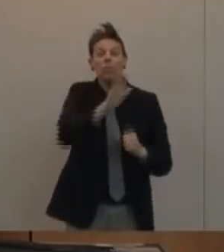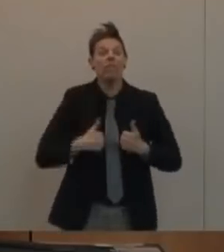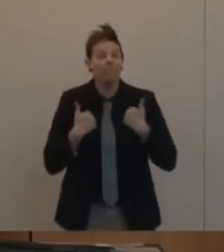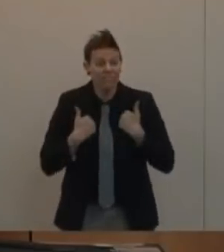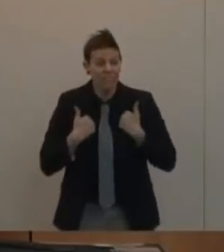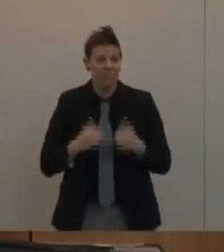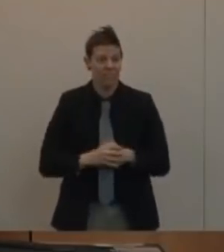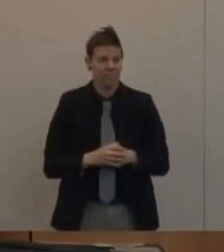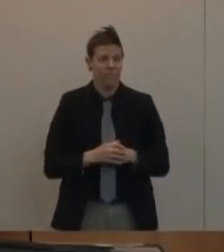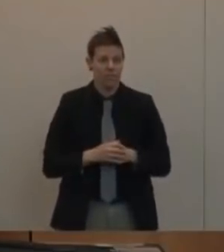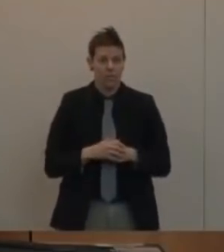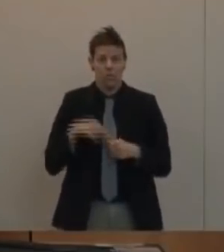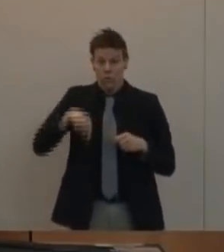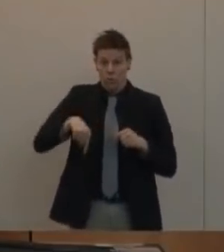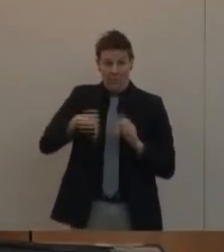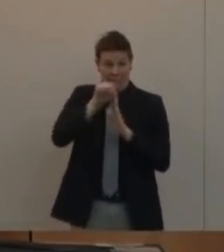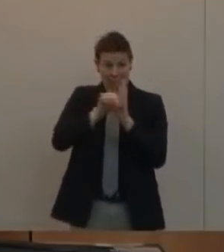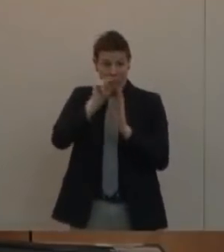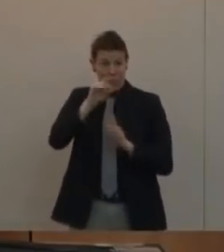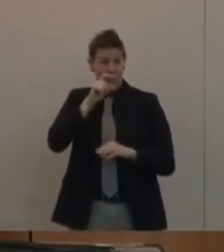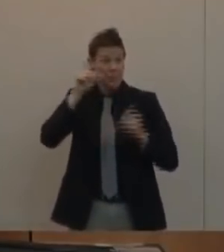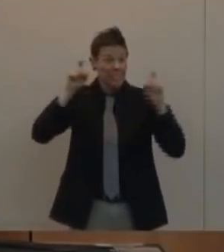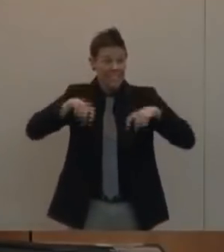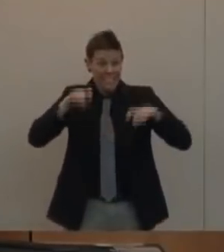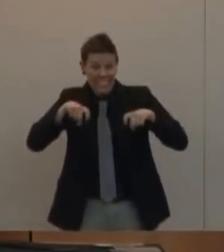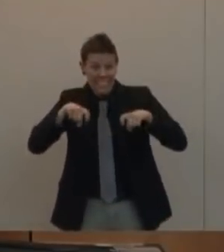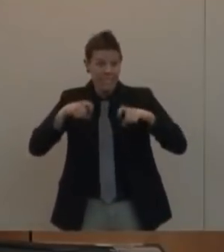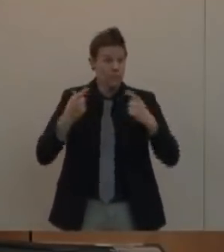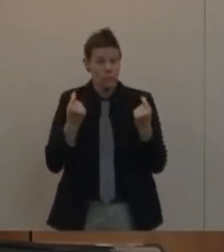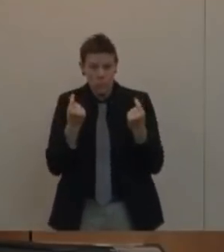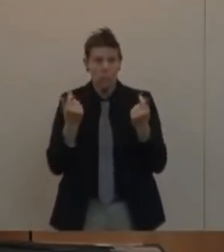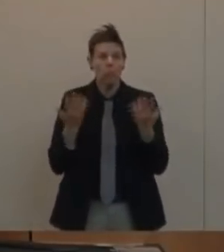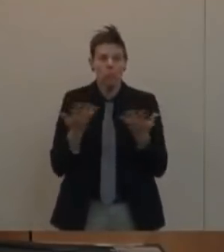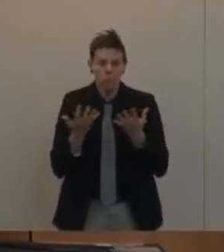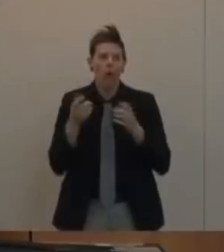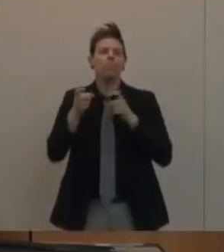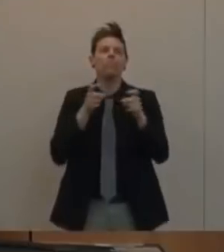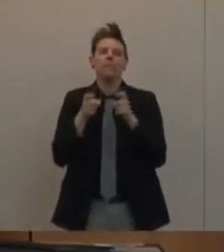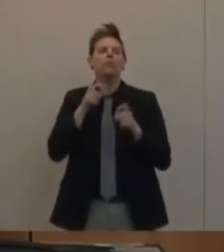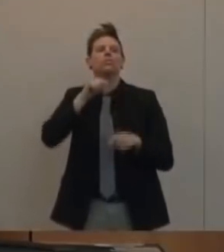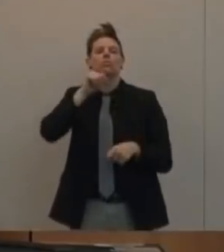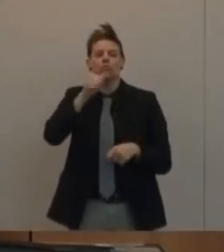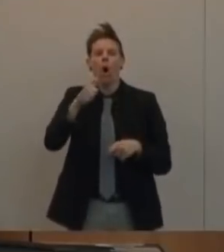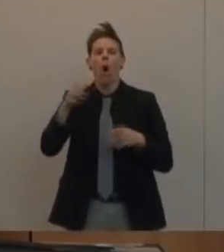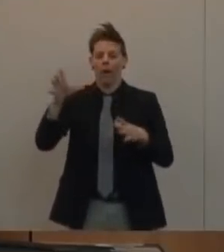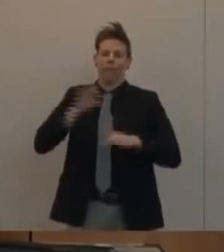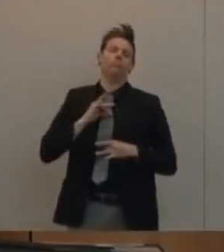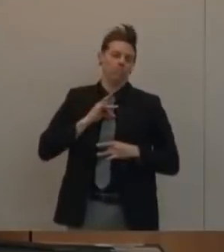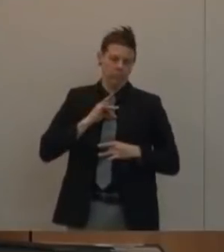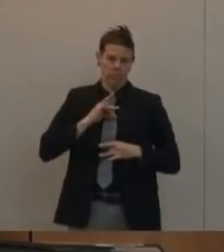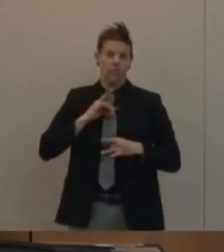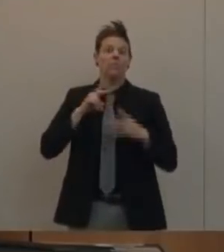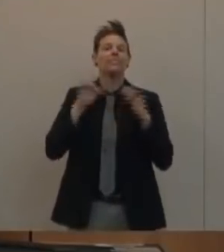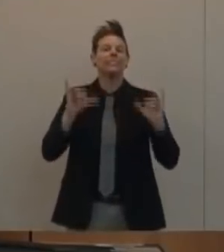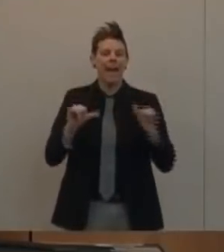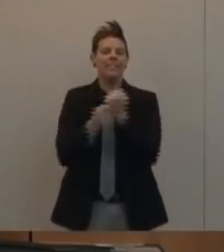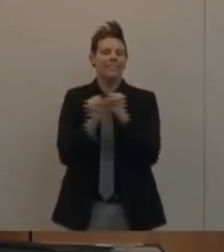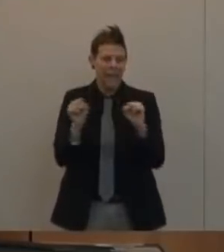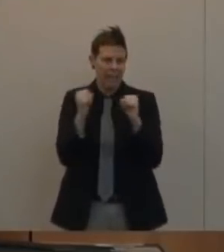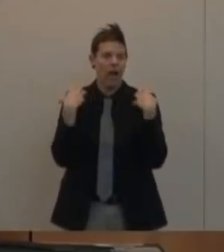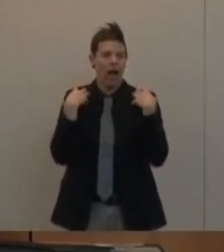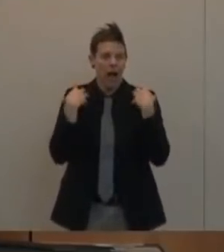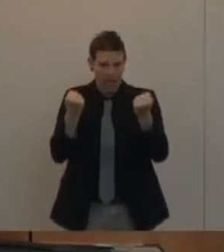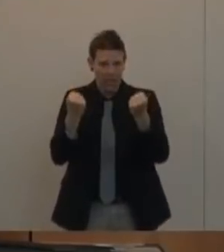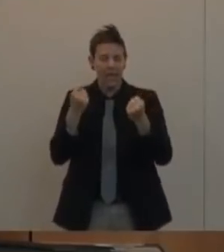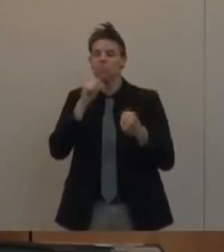who might need that. And what's the best way to manage that is to not have people get COVID-19 and need hospitalization or critical